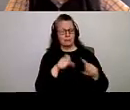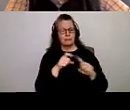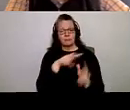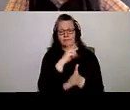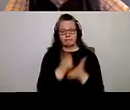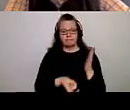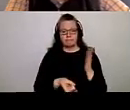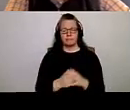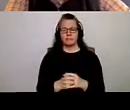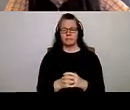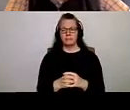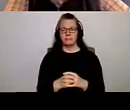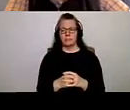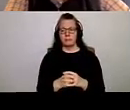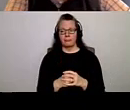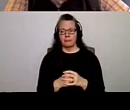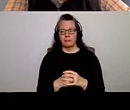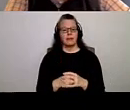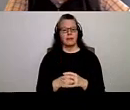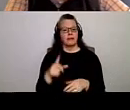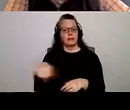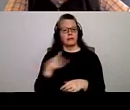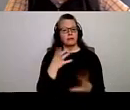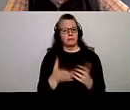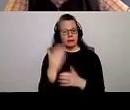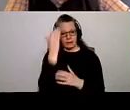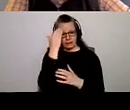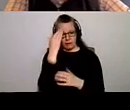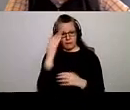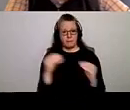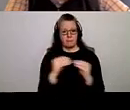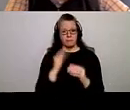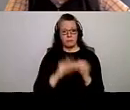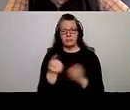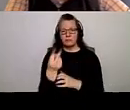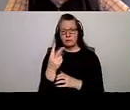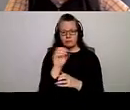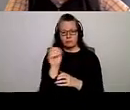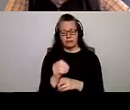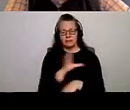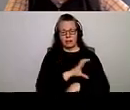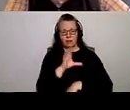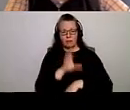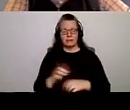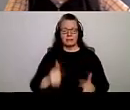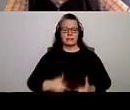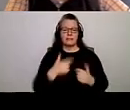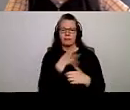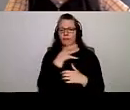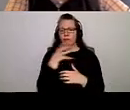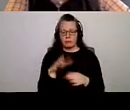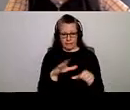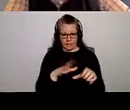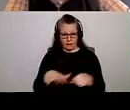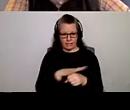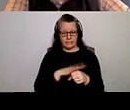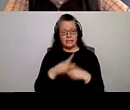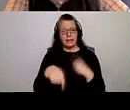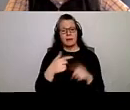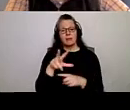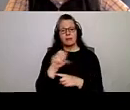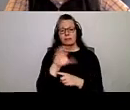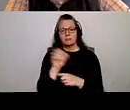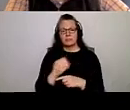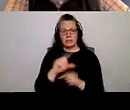in. As you may know, more than 12% of Coloradans live in rural areas, and about 30% of those individuals qualify for Health